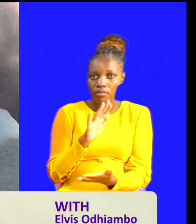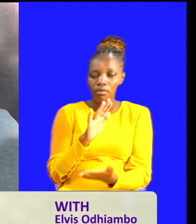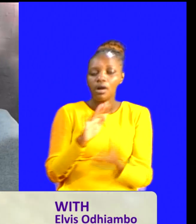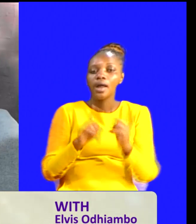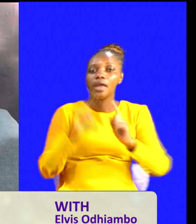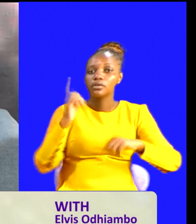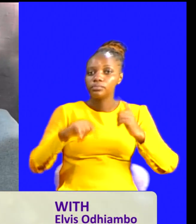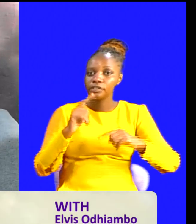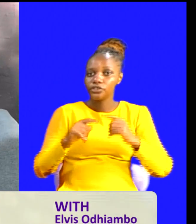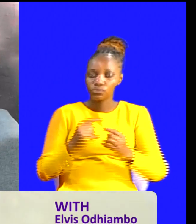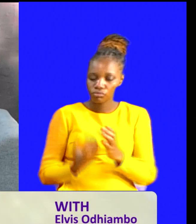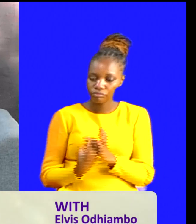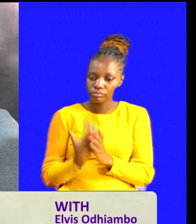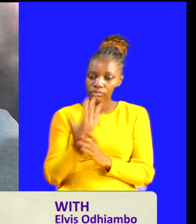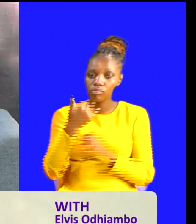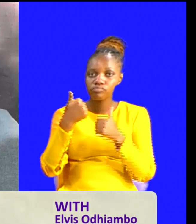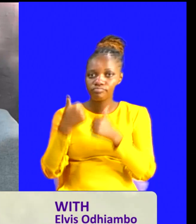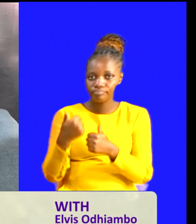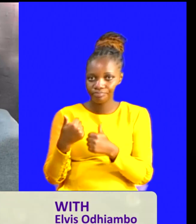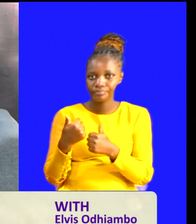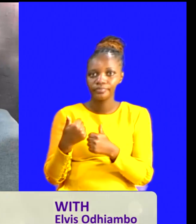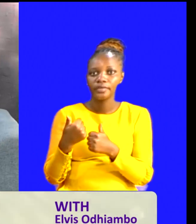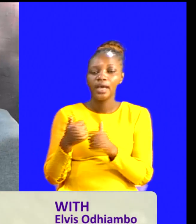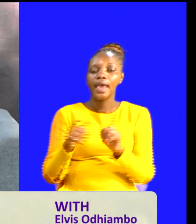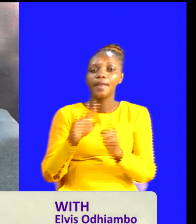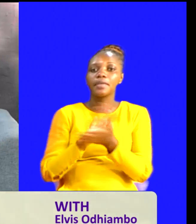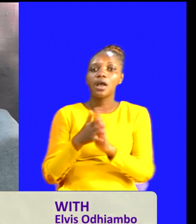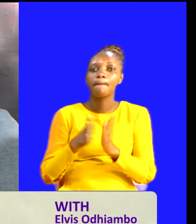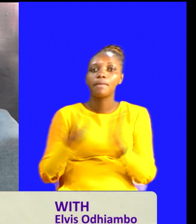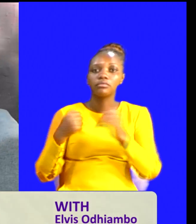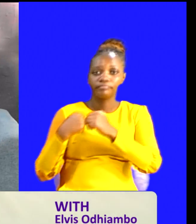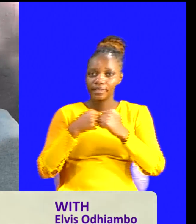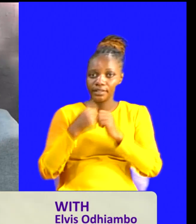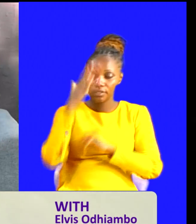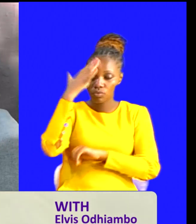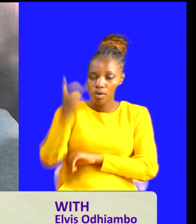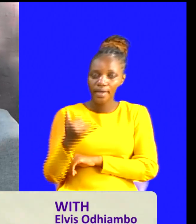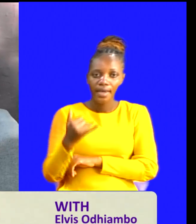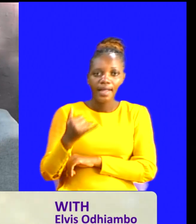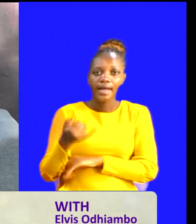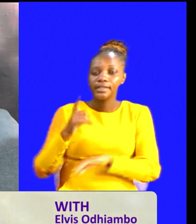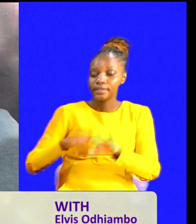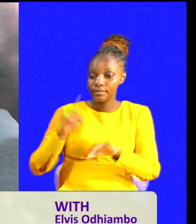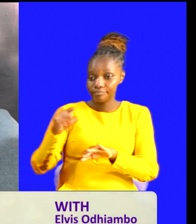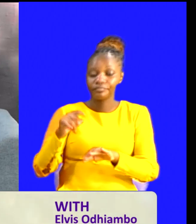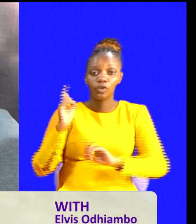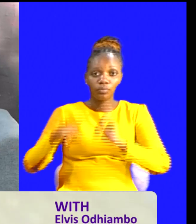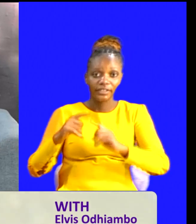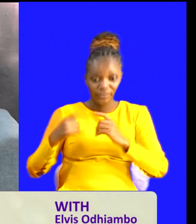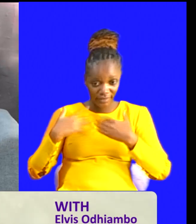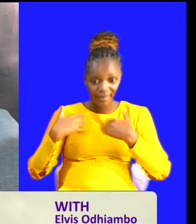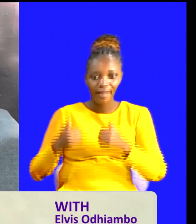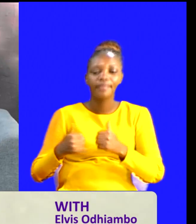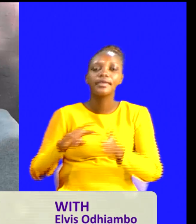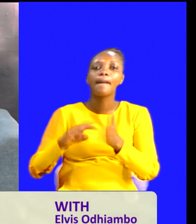the competition to grow more, you know, more challenging, because when it's held the way it is, it only, you